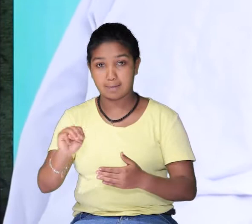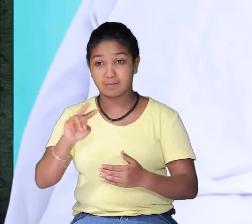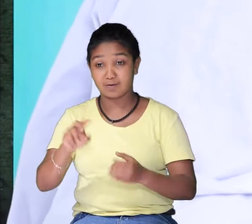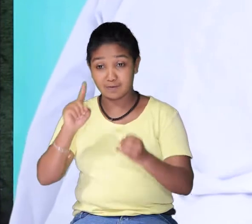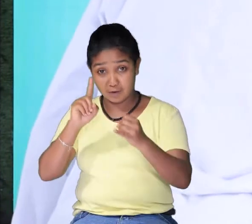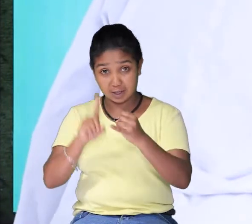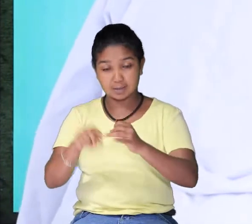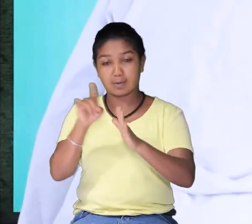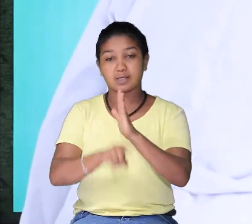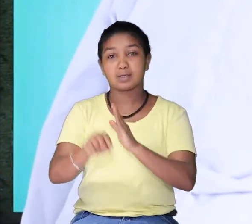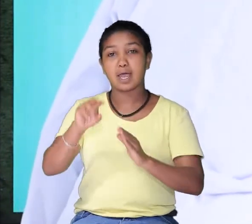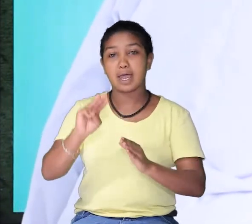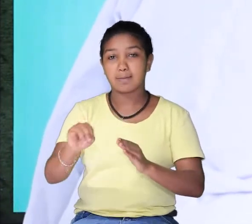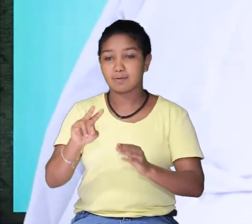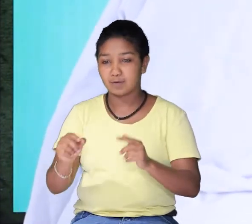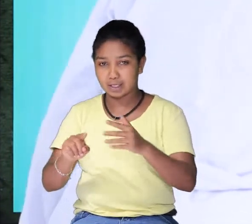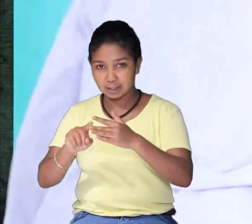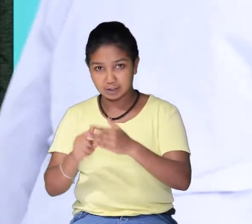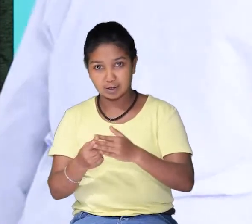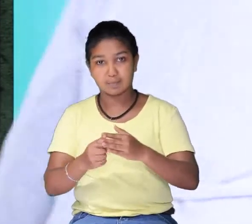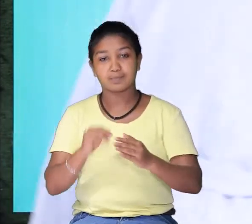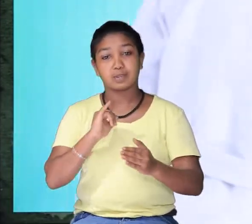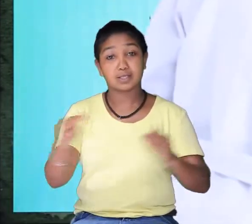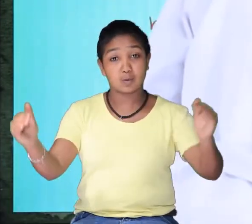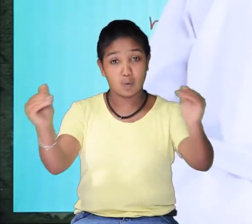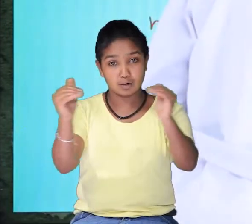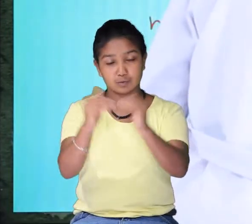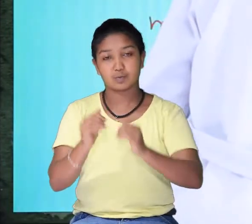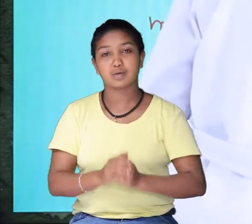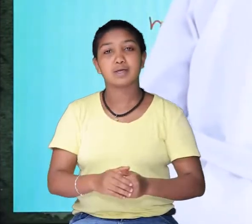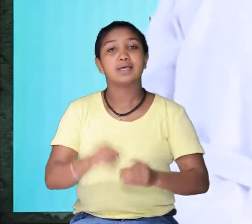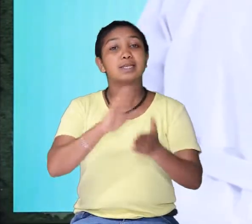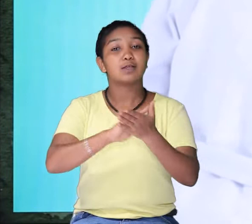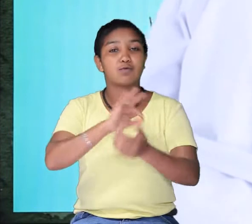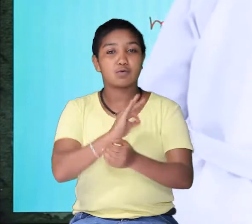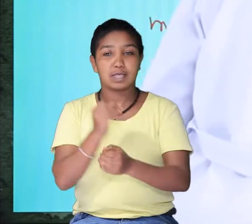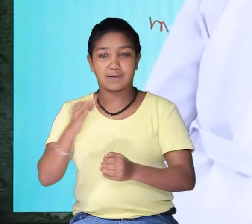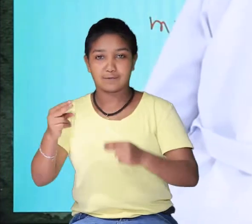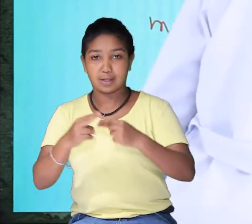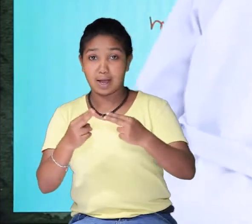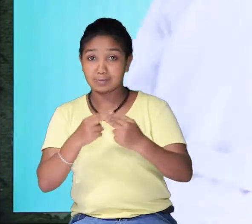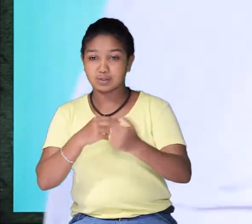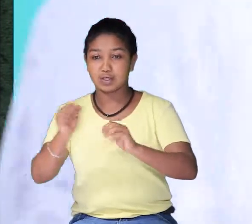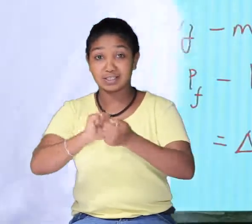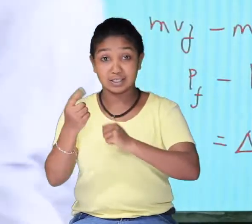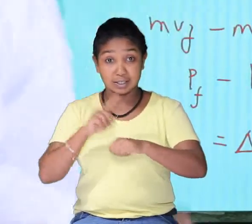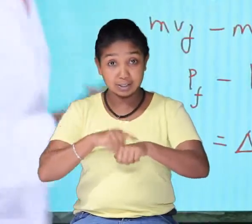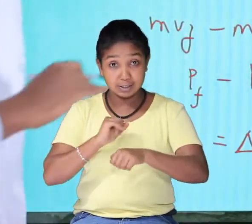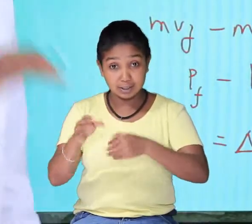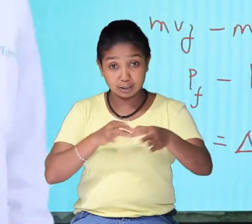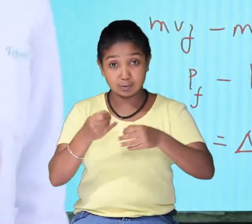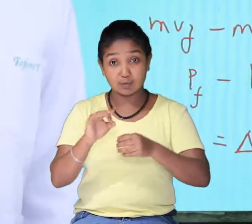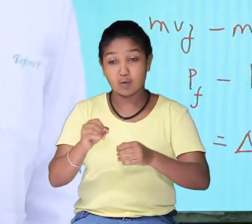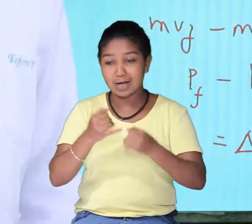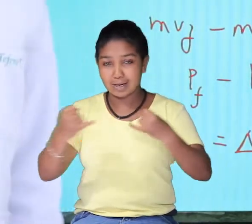mv final minus mv initial is equals to net force F times change in t. This was the expression